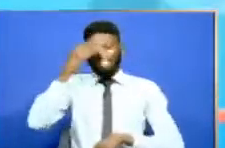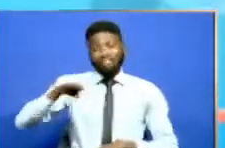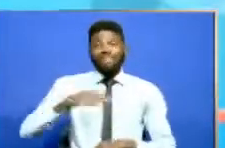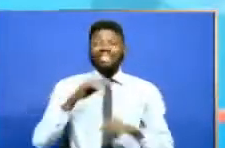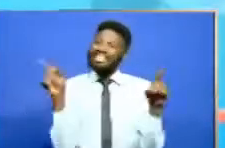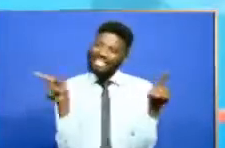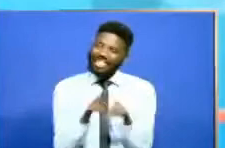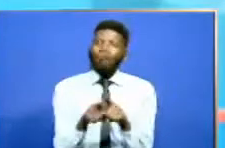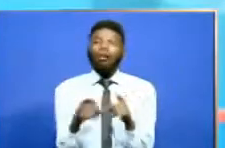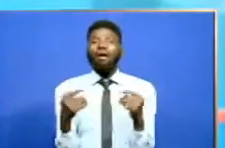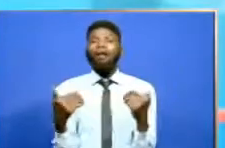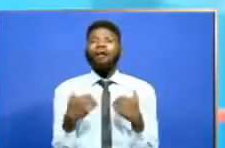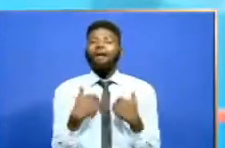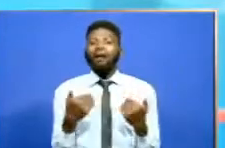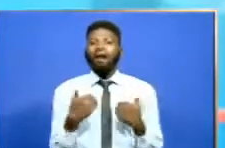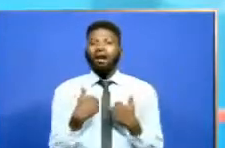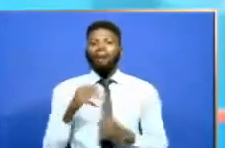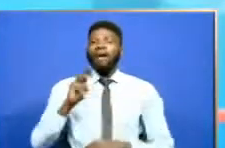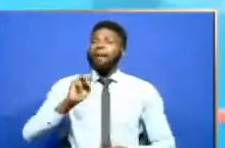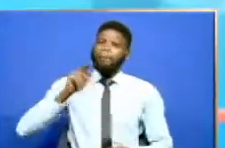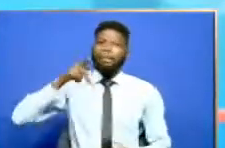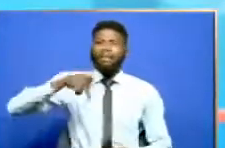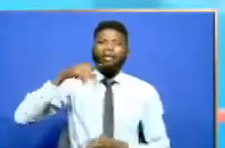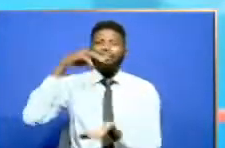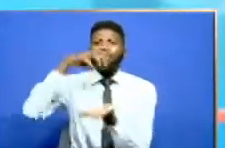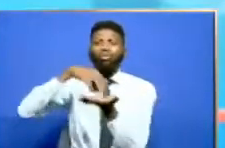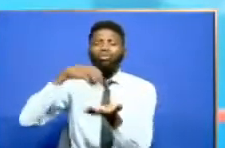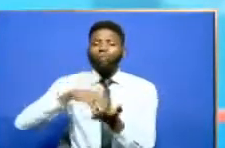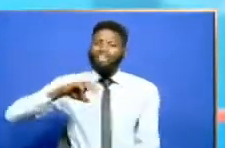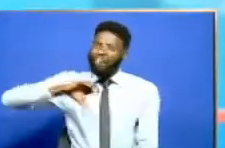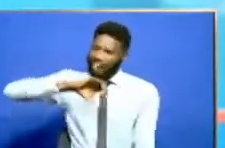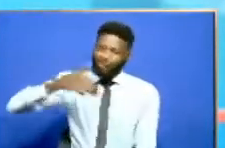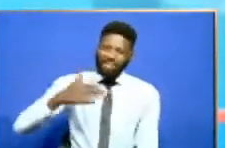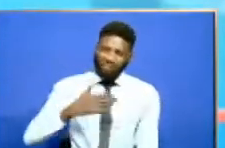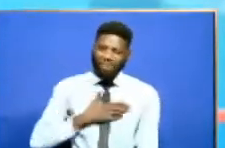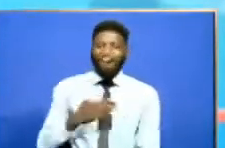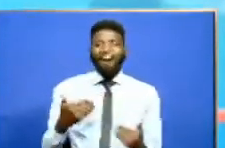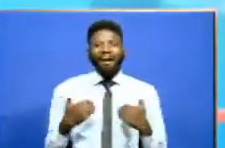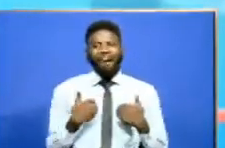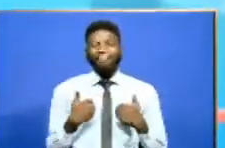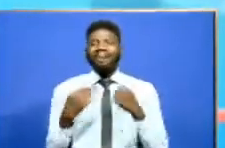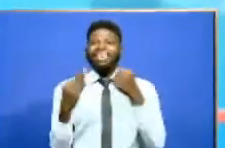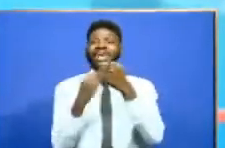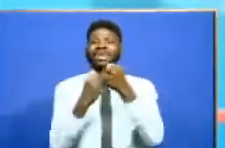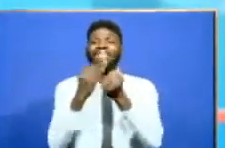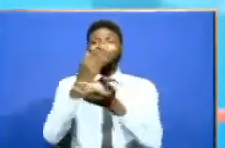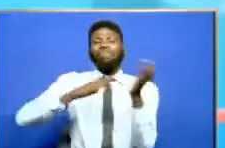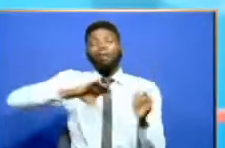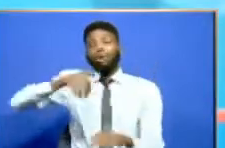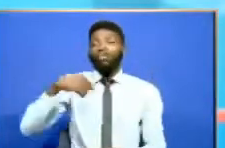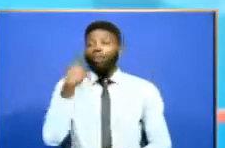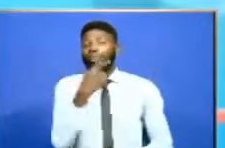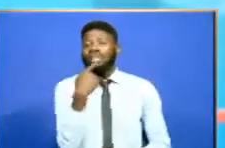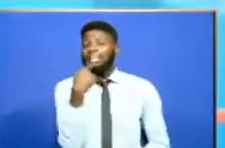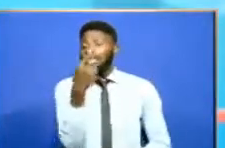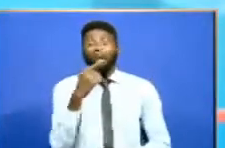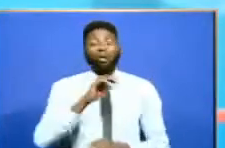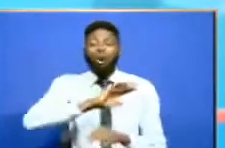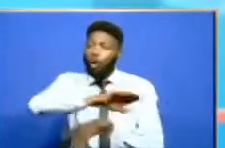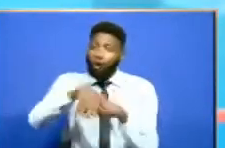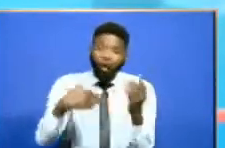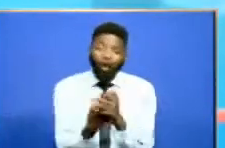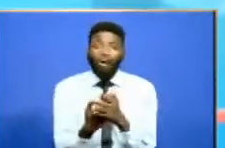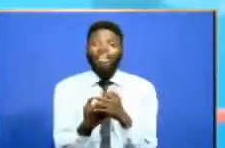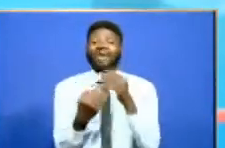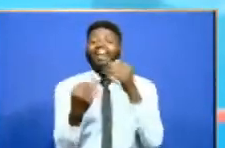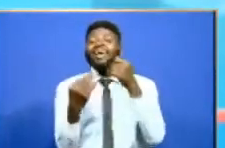still these seats of the MPs. My county has got all 8 constituencies. Who said that all those 8 constituencies should